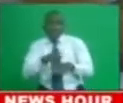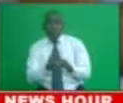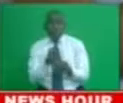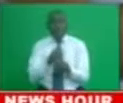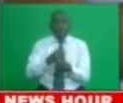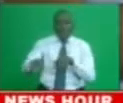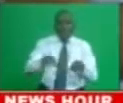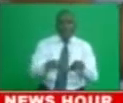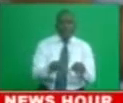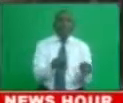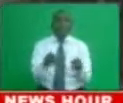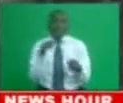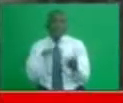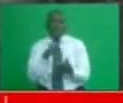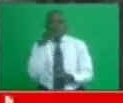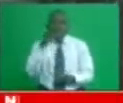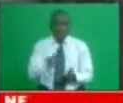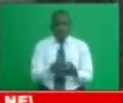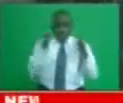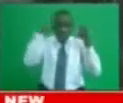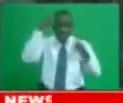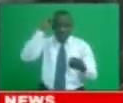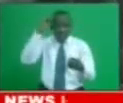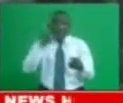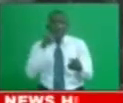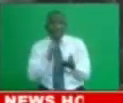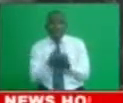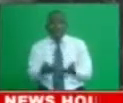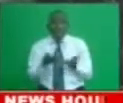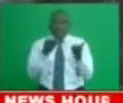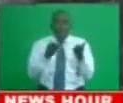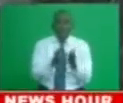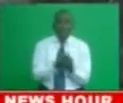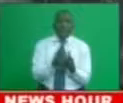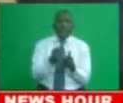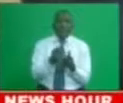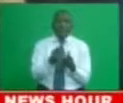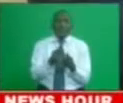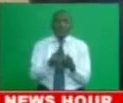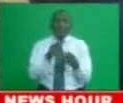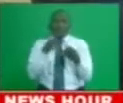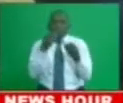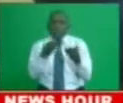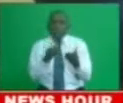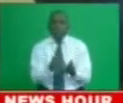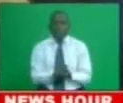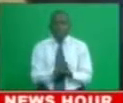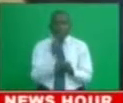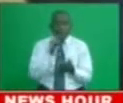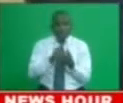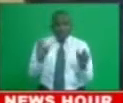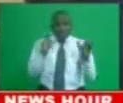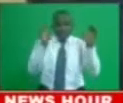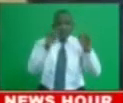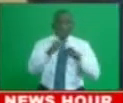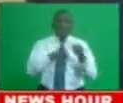enforcing action on corruption. President John Mahama issued a strongly worded text to that effect to mark